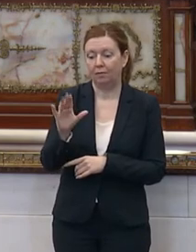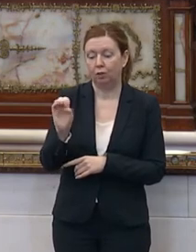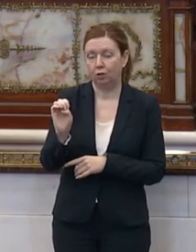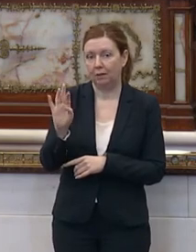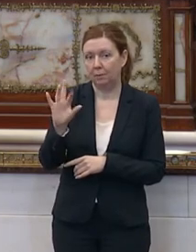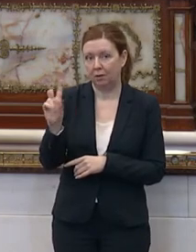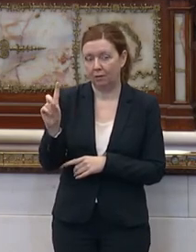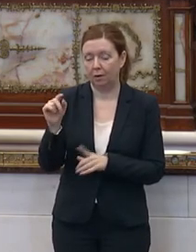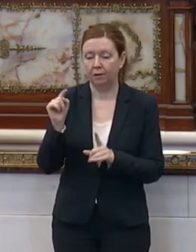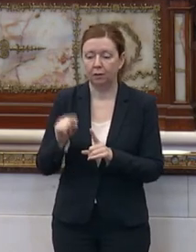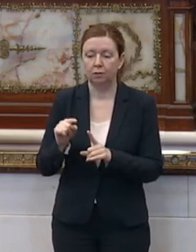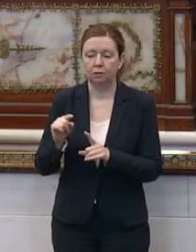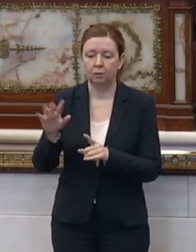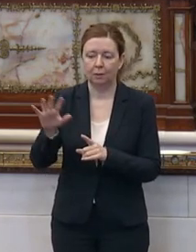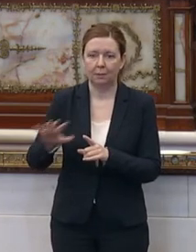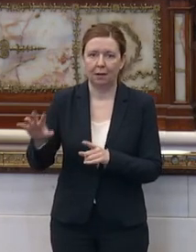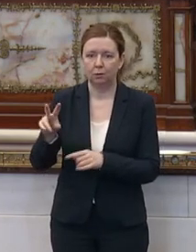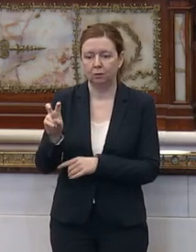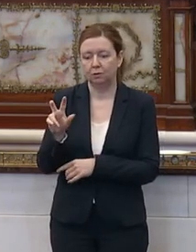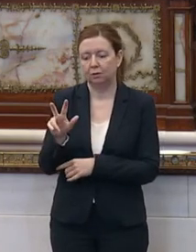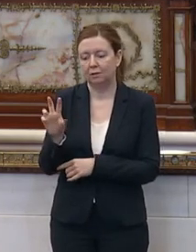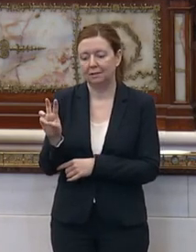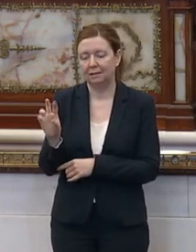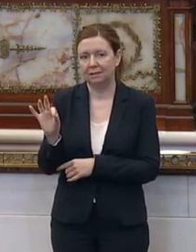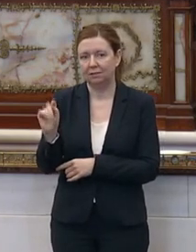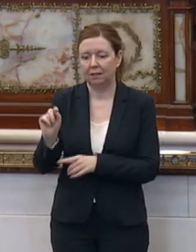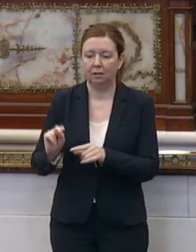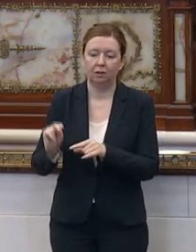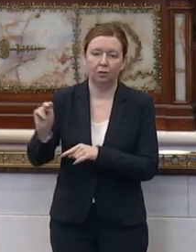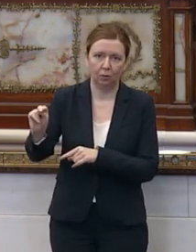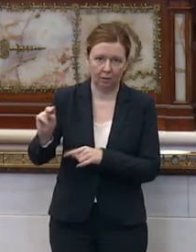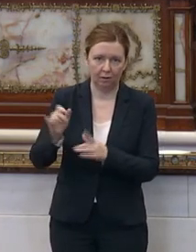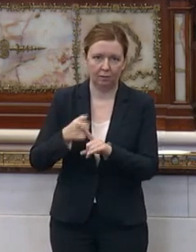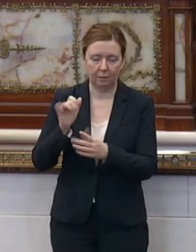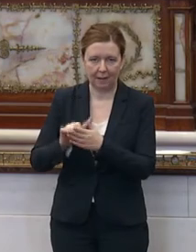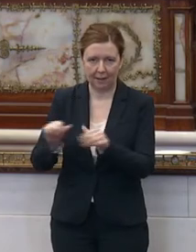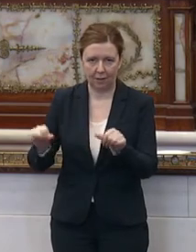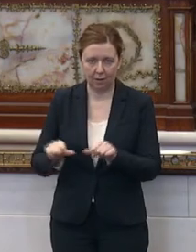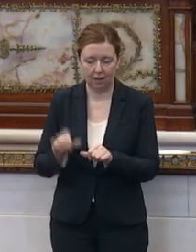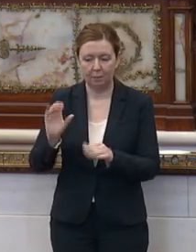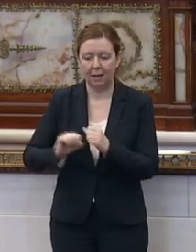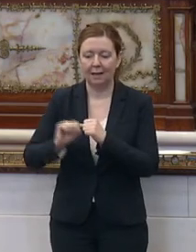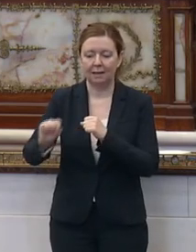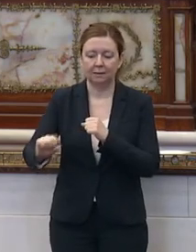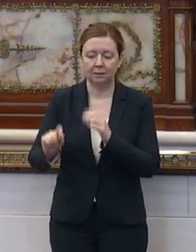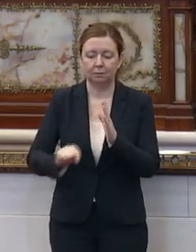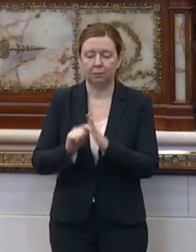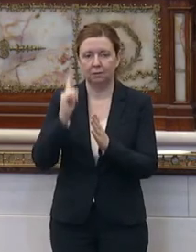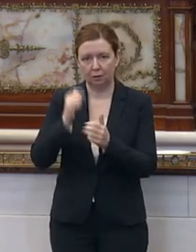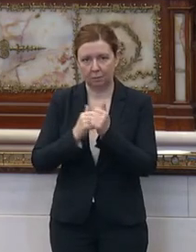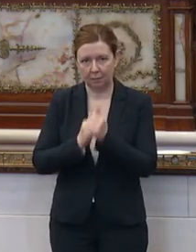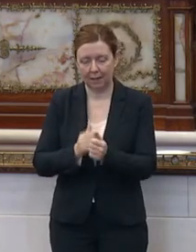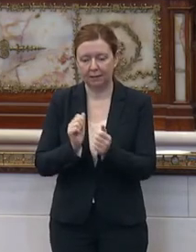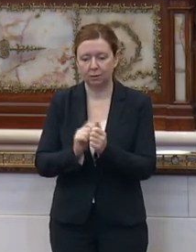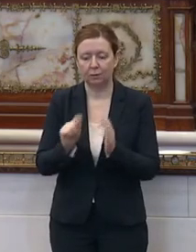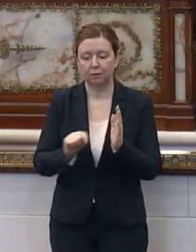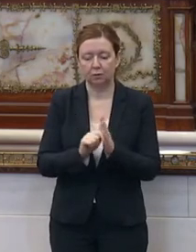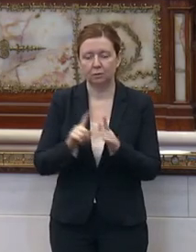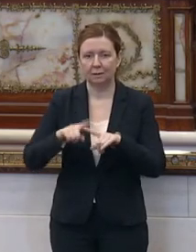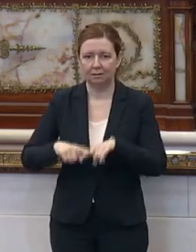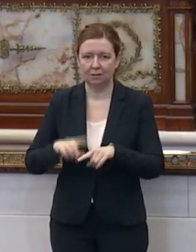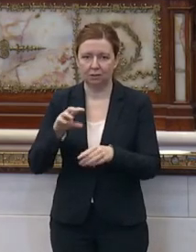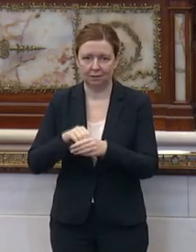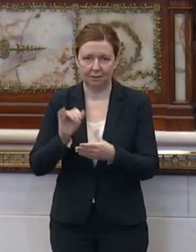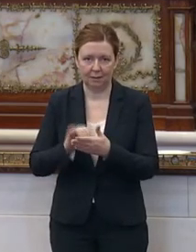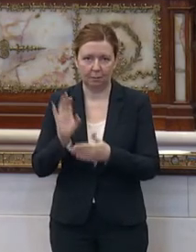Boulevard to a point approximately 236 feet further northerly therefrom, by extending the period for compliance with the terms and conditions